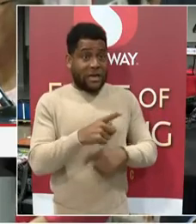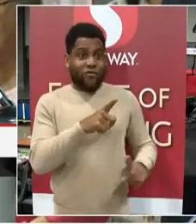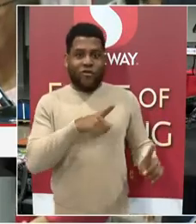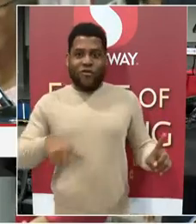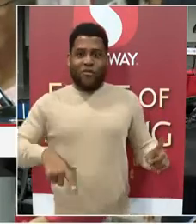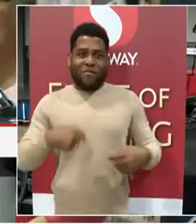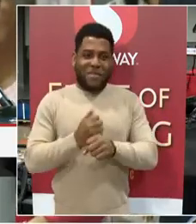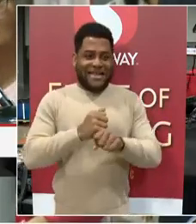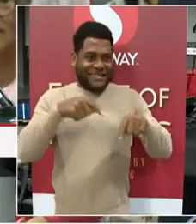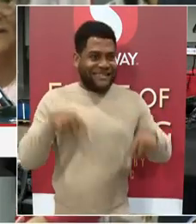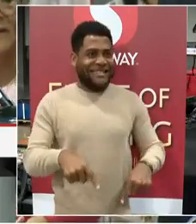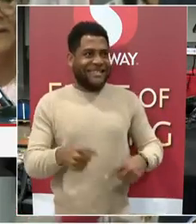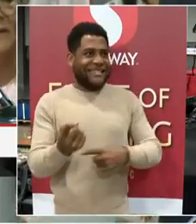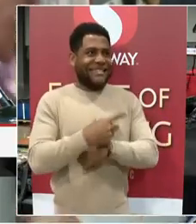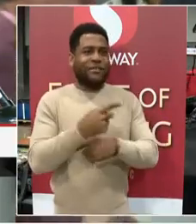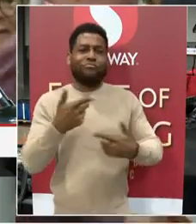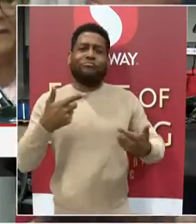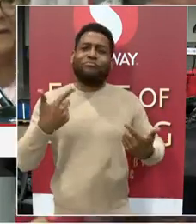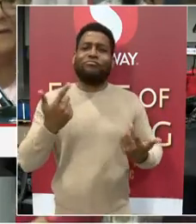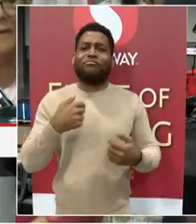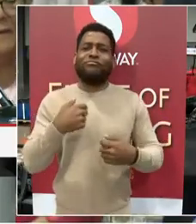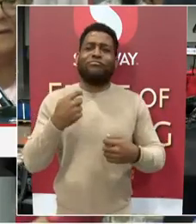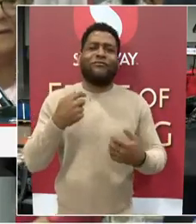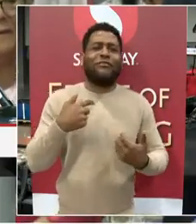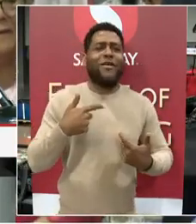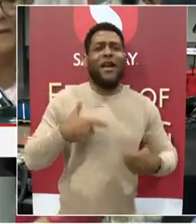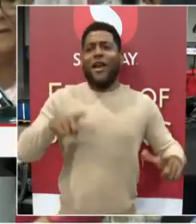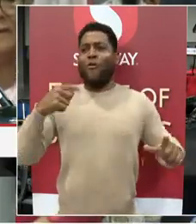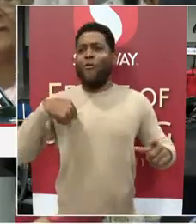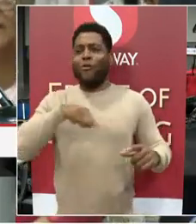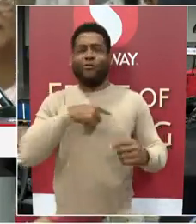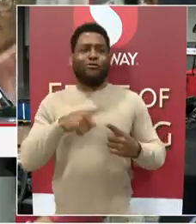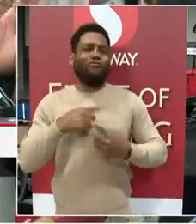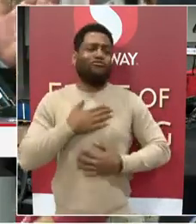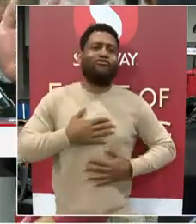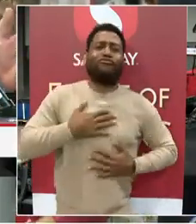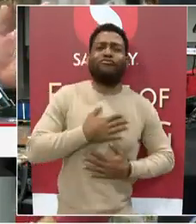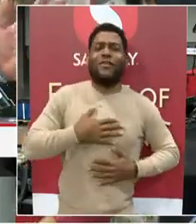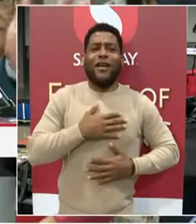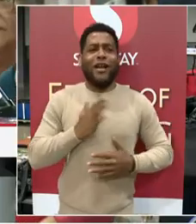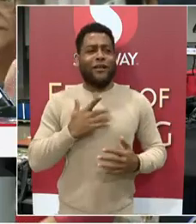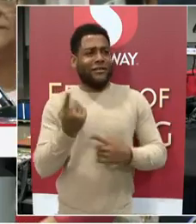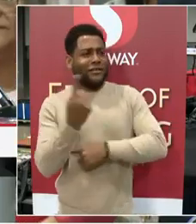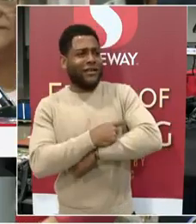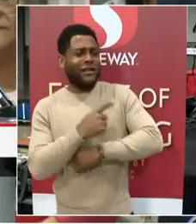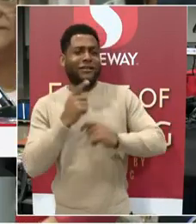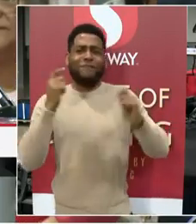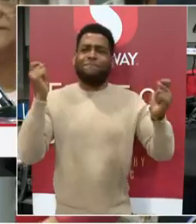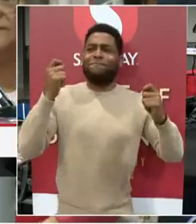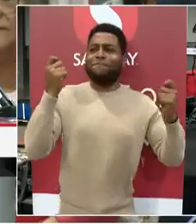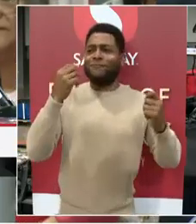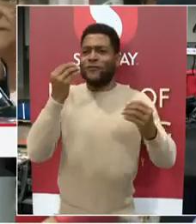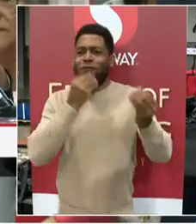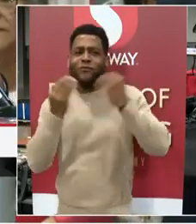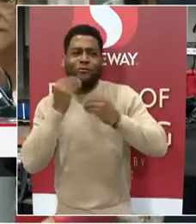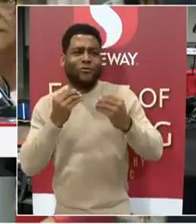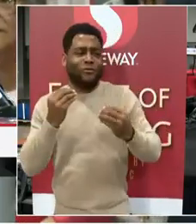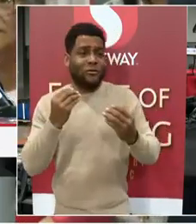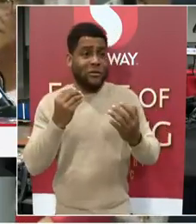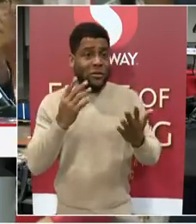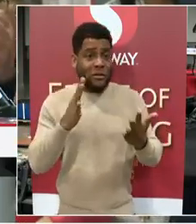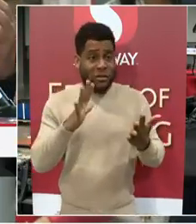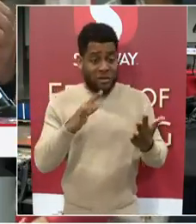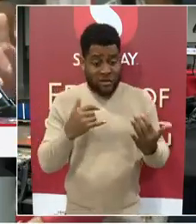it. It is easy to rejoice and be glad in it in this period of Thanksgiving, at this feast